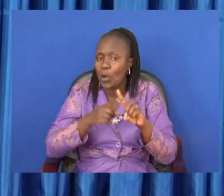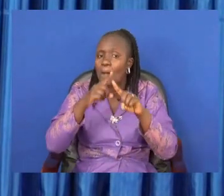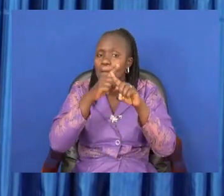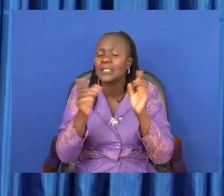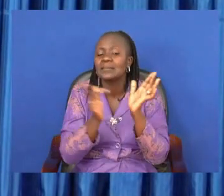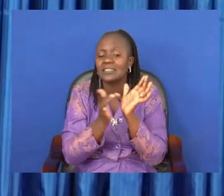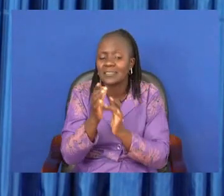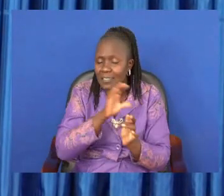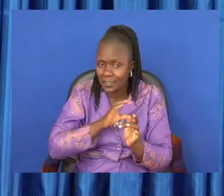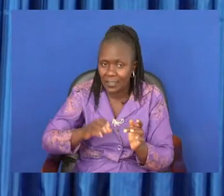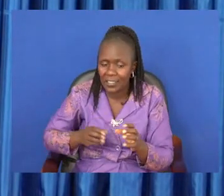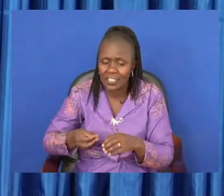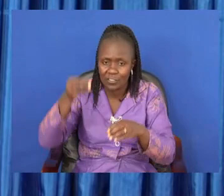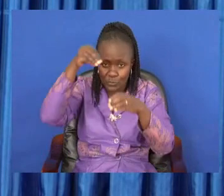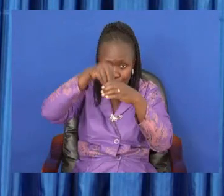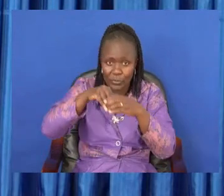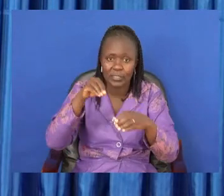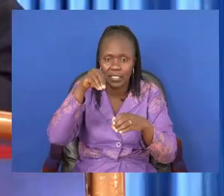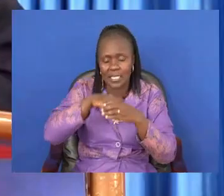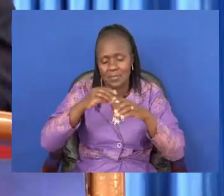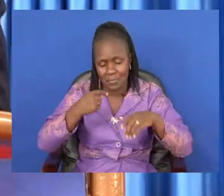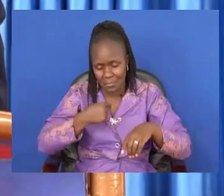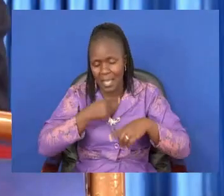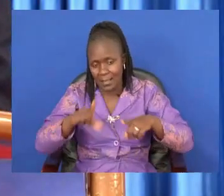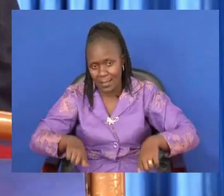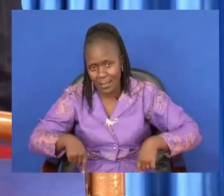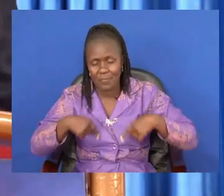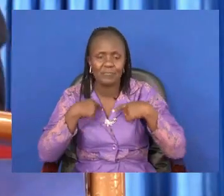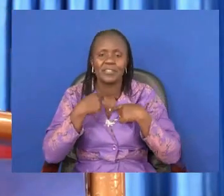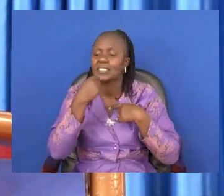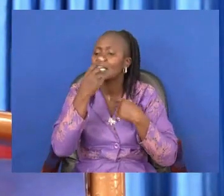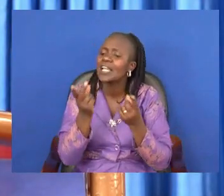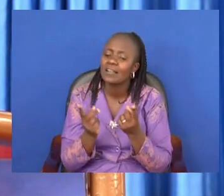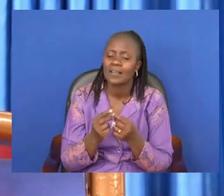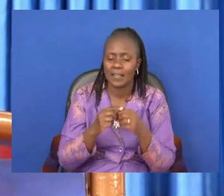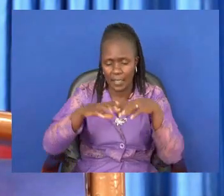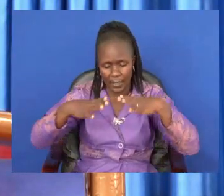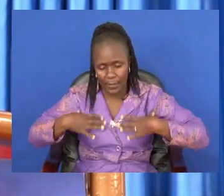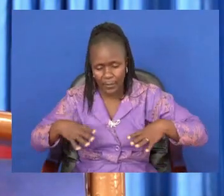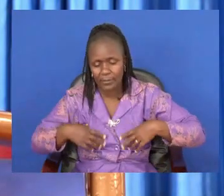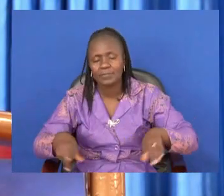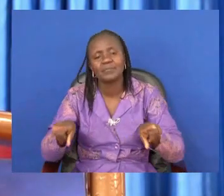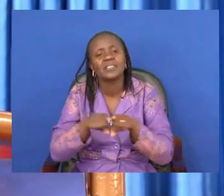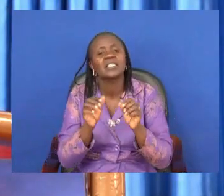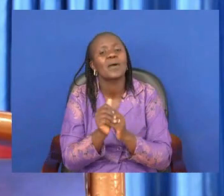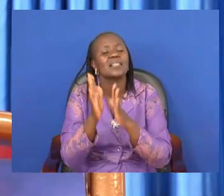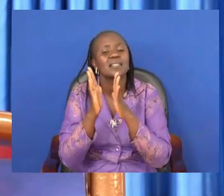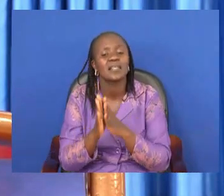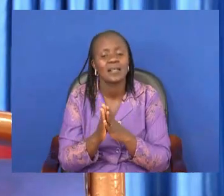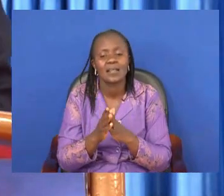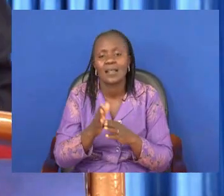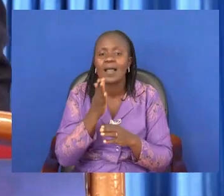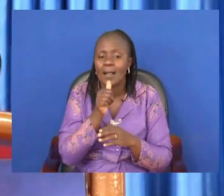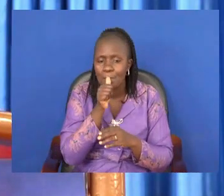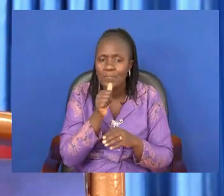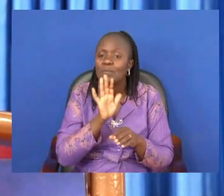what Jesus Christ has put in me. So Paul is declaring to these people, I am your leader. I am your